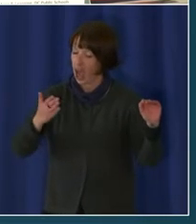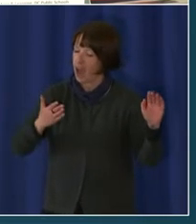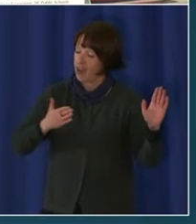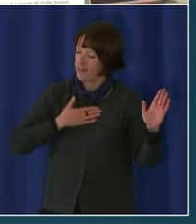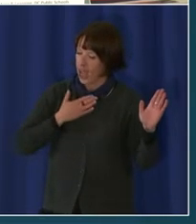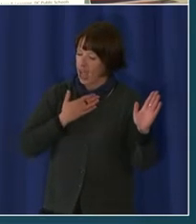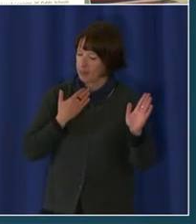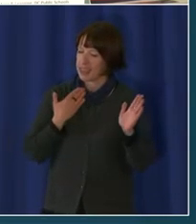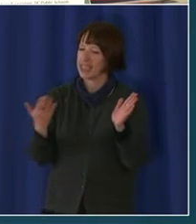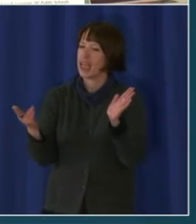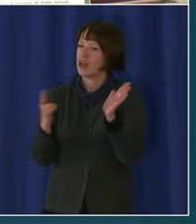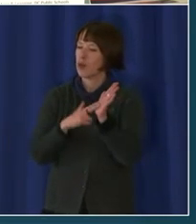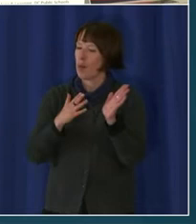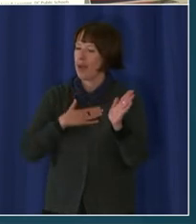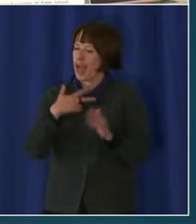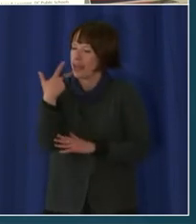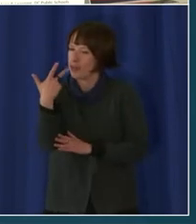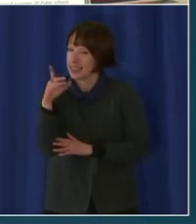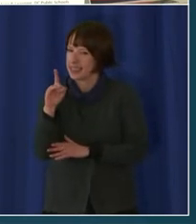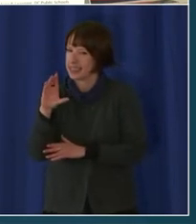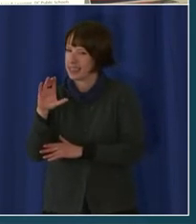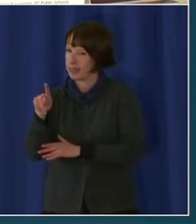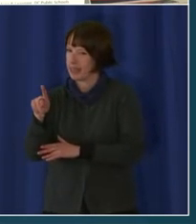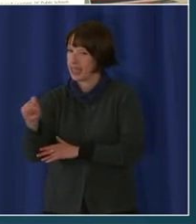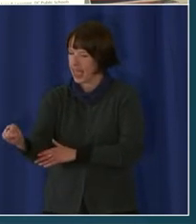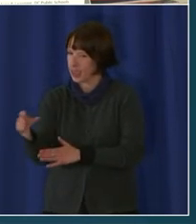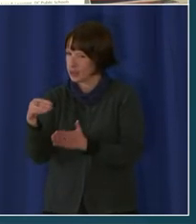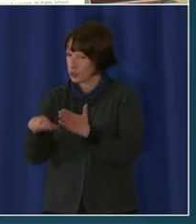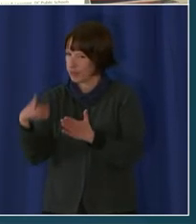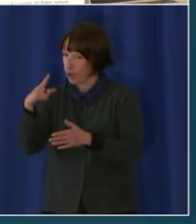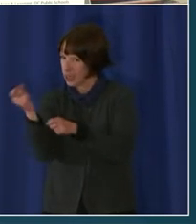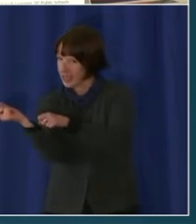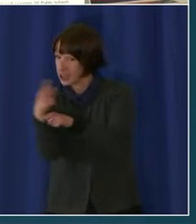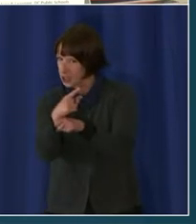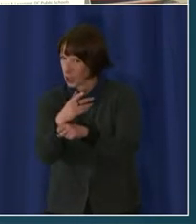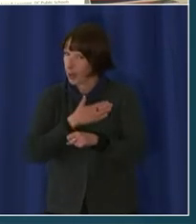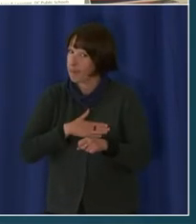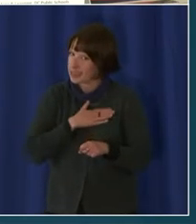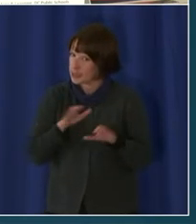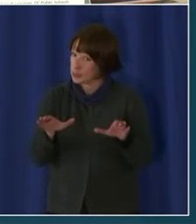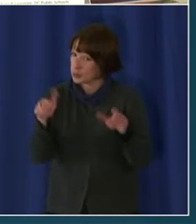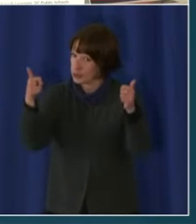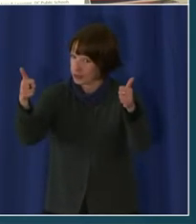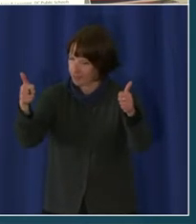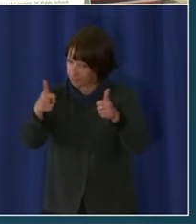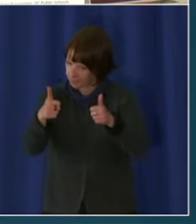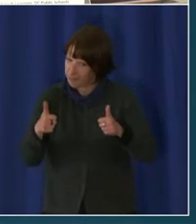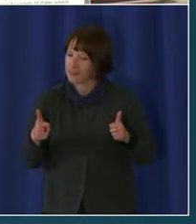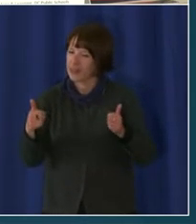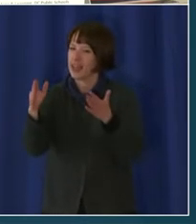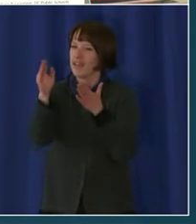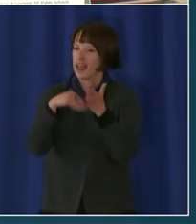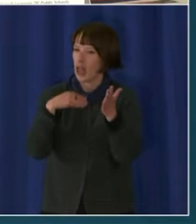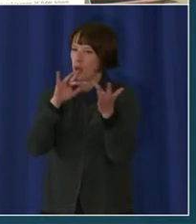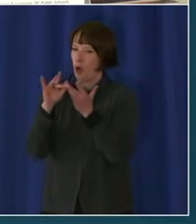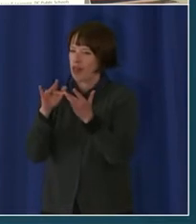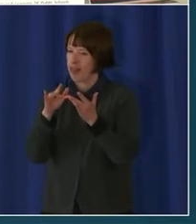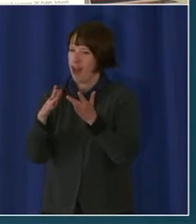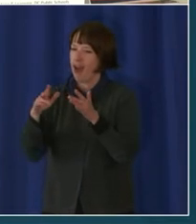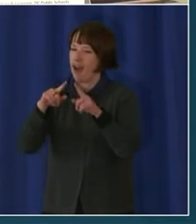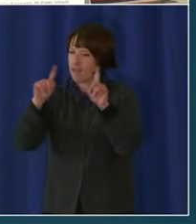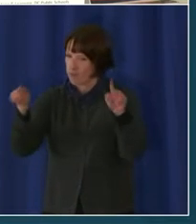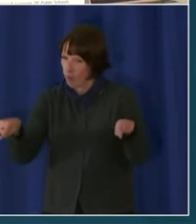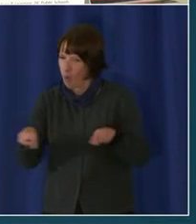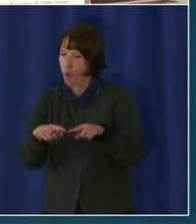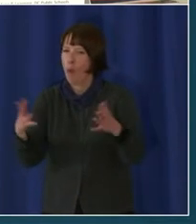enrolled my 3 DCPS students for next year, and I hope you have too. Please take a moment, if you haven't already, to fill out the online